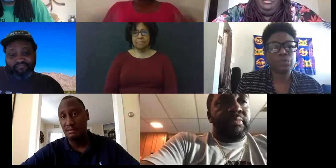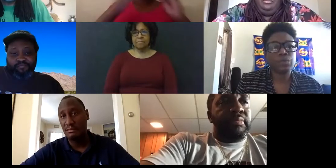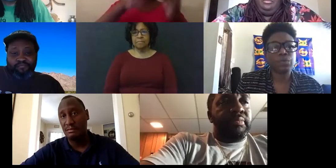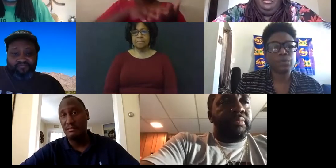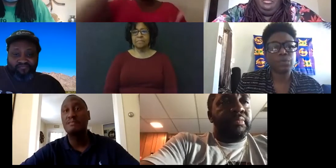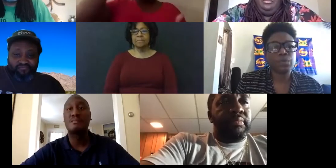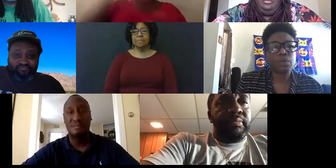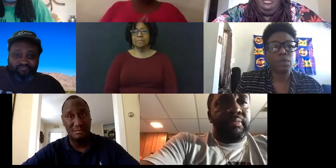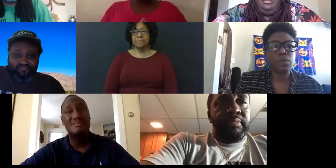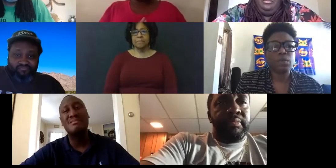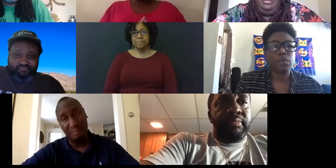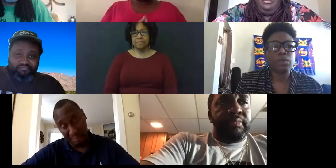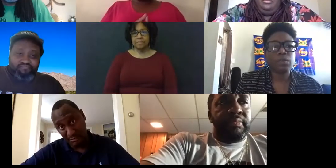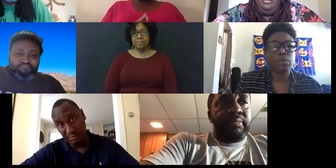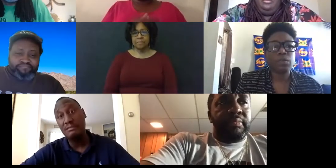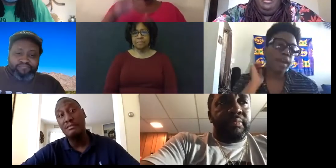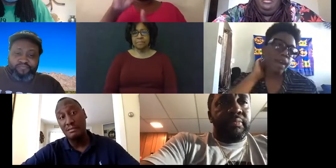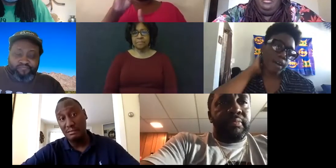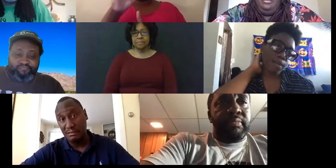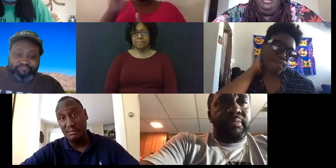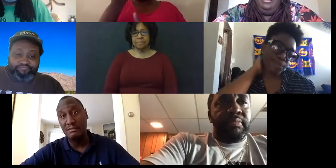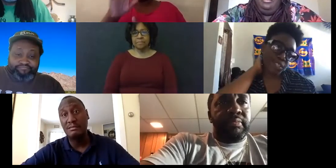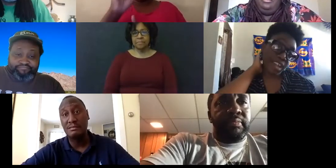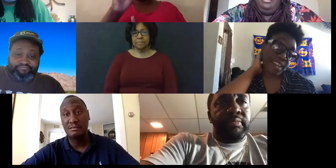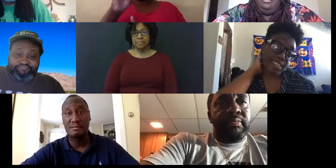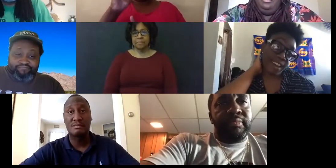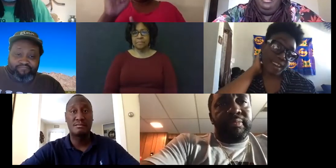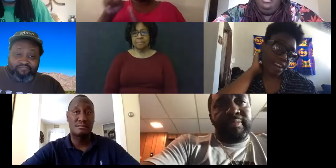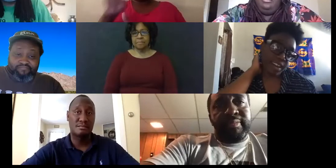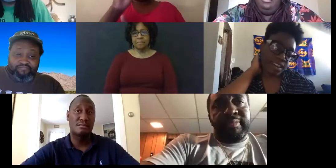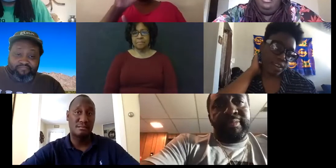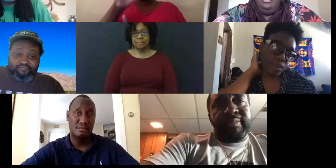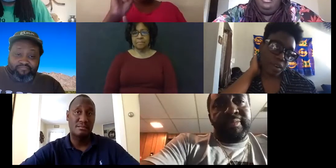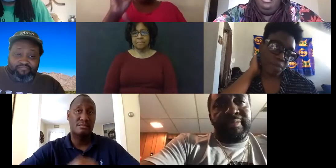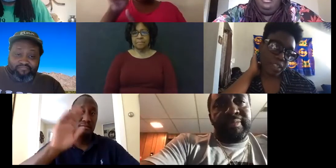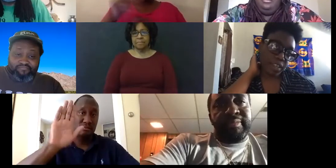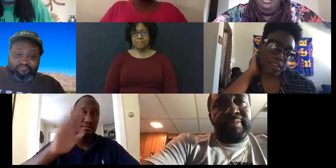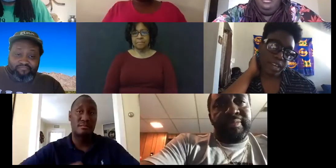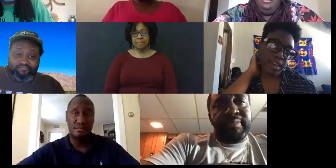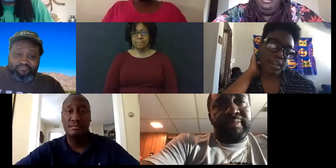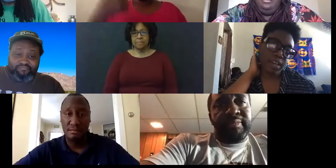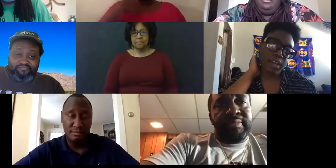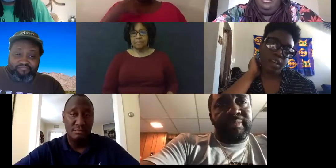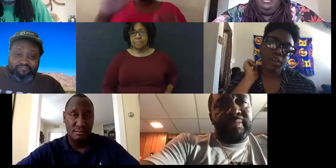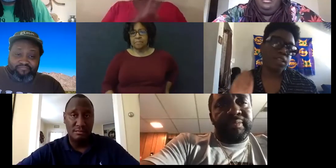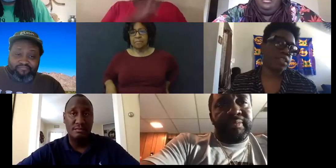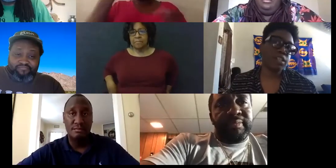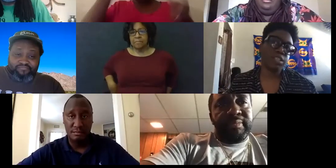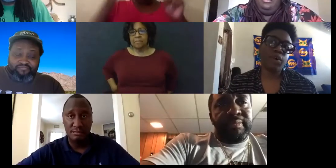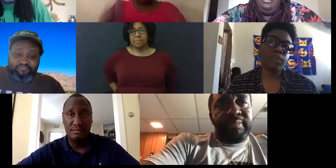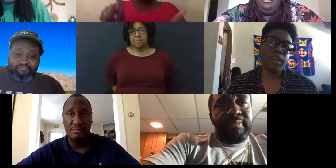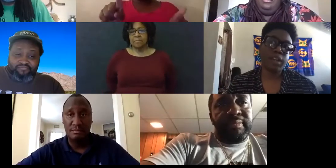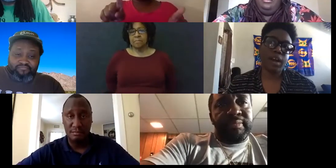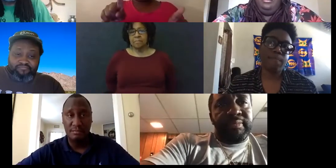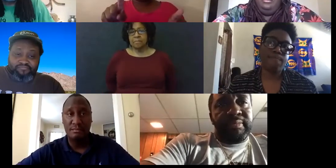Bri or Imani? Yeah, just to add to that, I completely agree. Like, you know, in this age